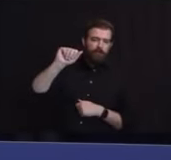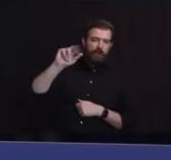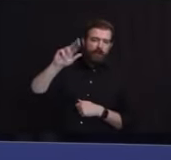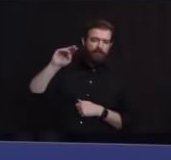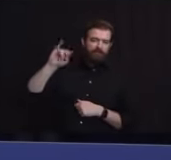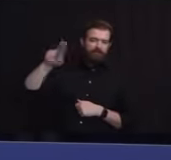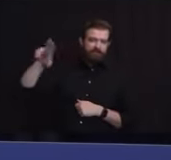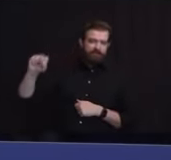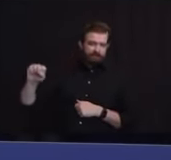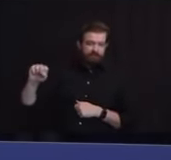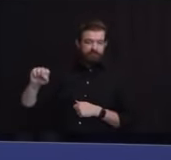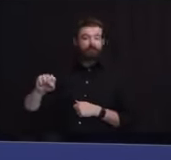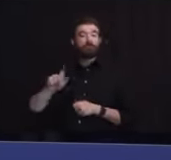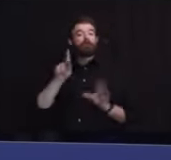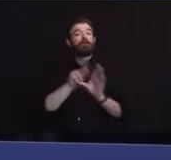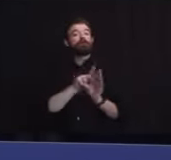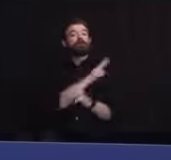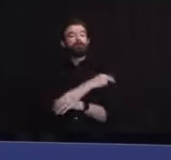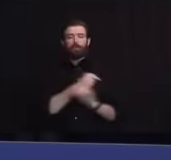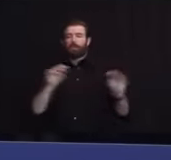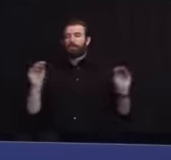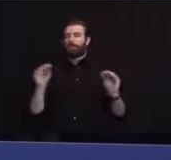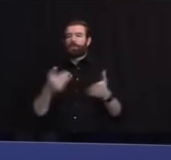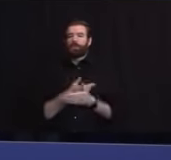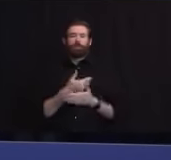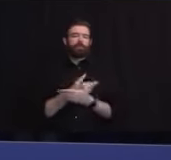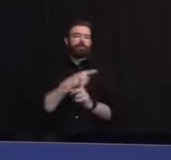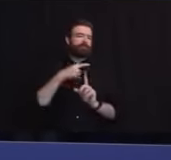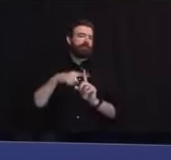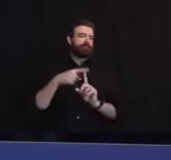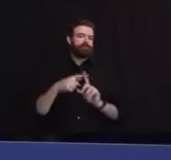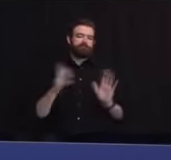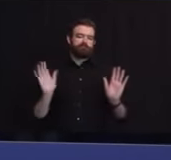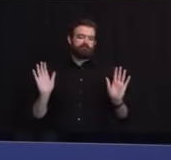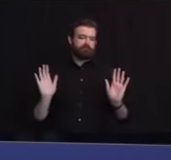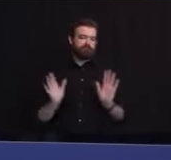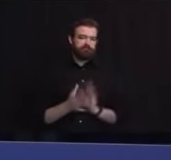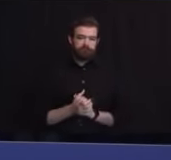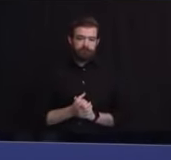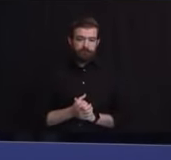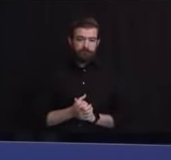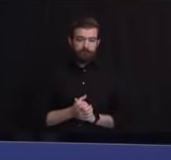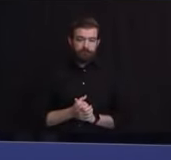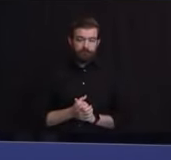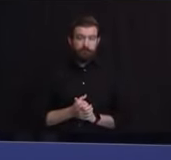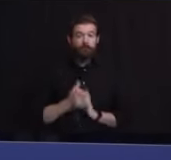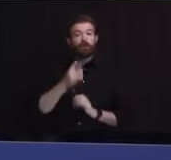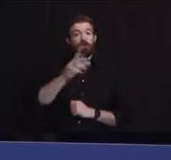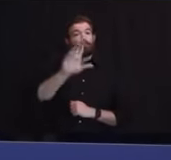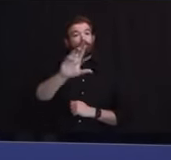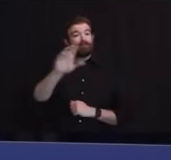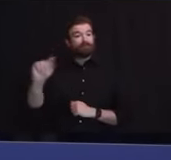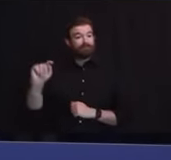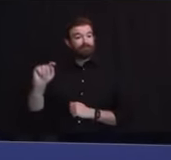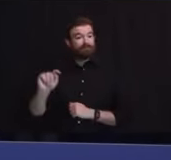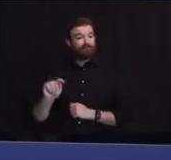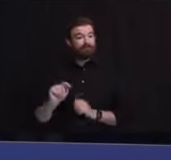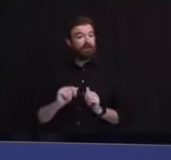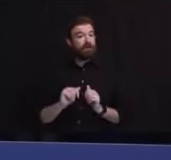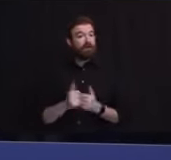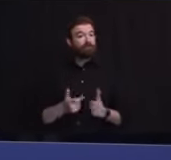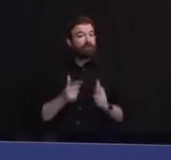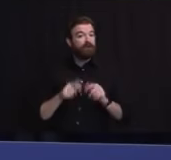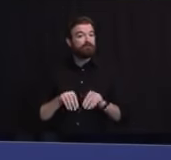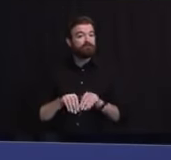among patients. As reported, the RT today of 0.37 appears lower